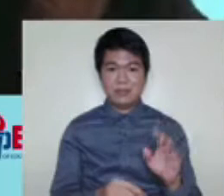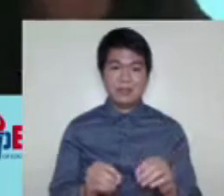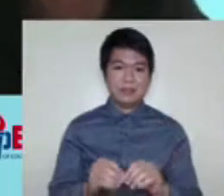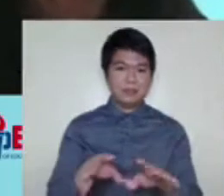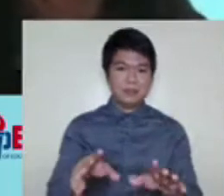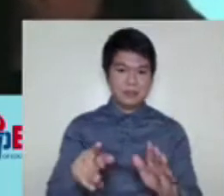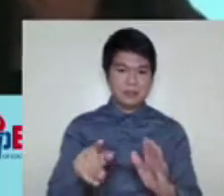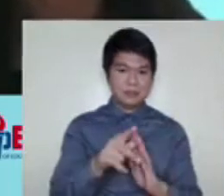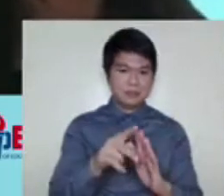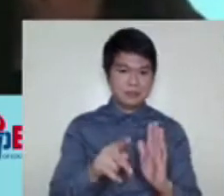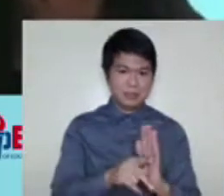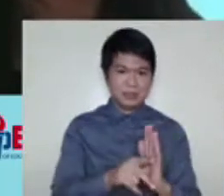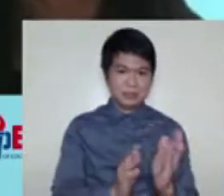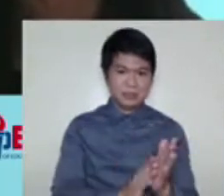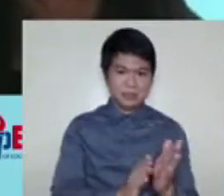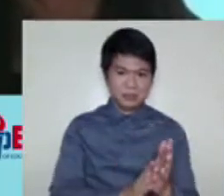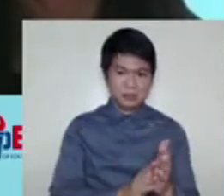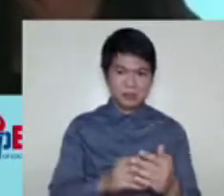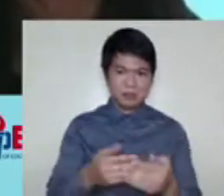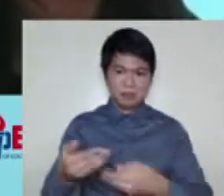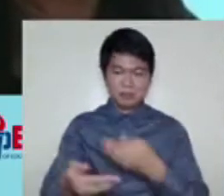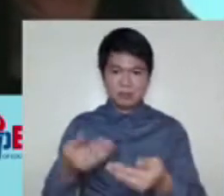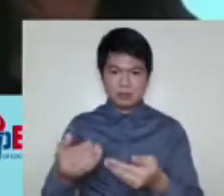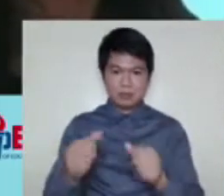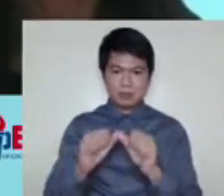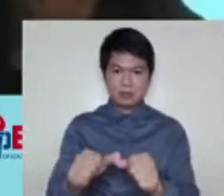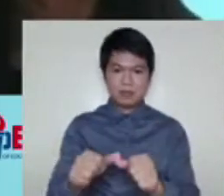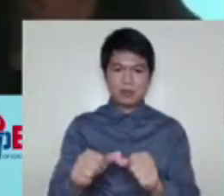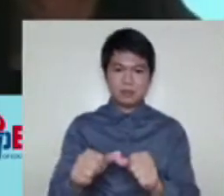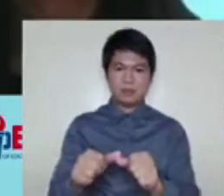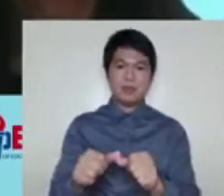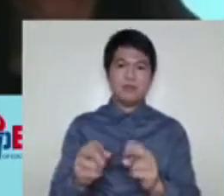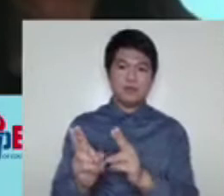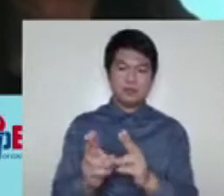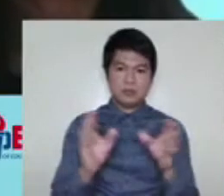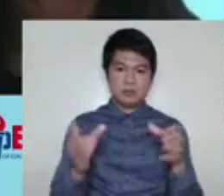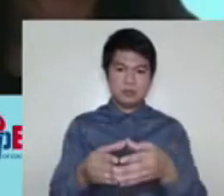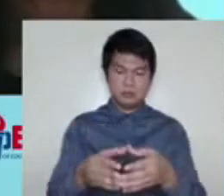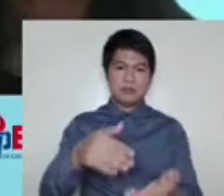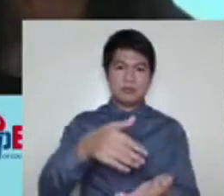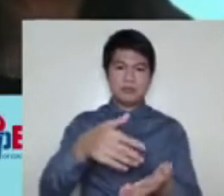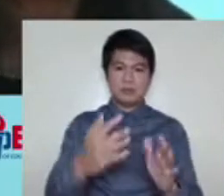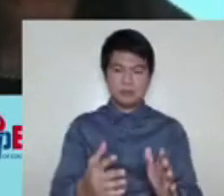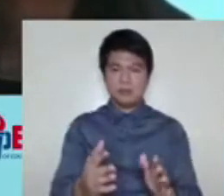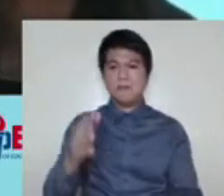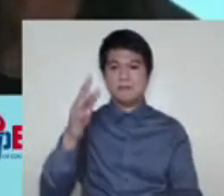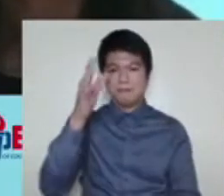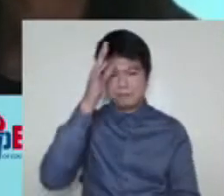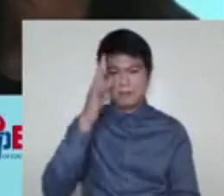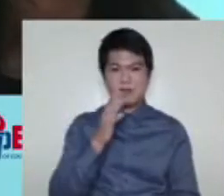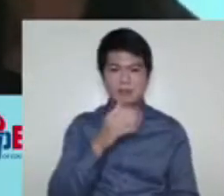procedures consistently to foster harmonious relationships with learners, parents, and other stakeholders.